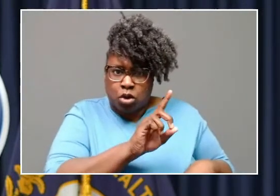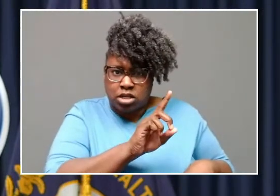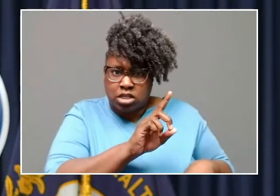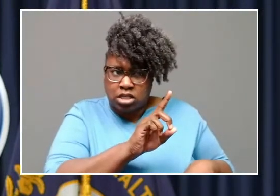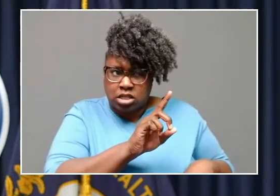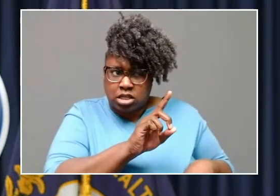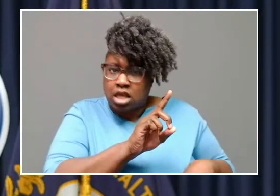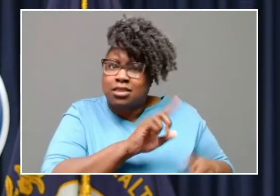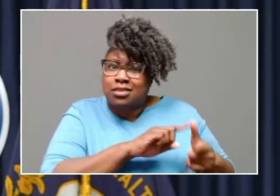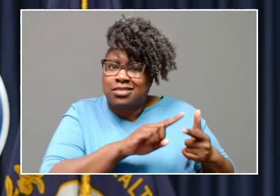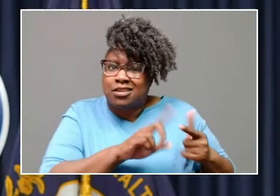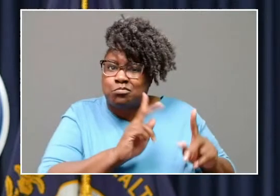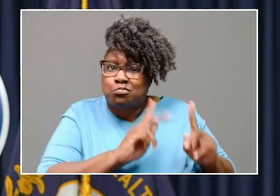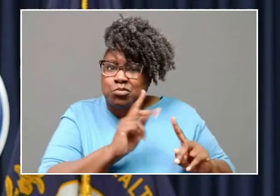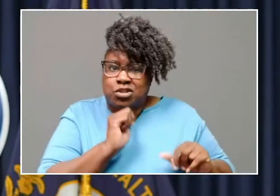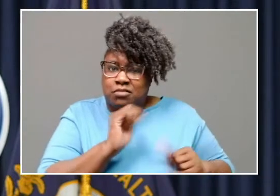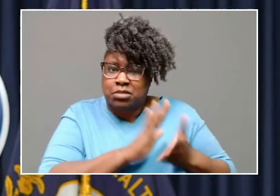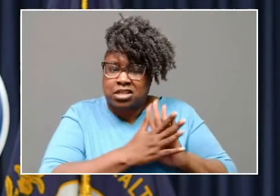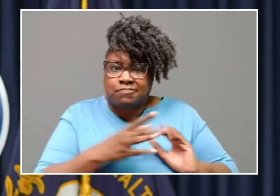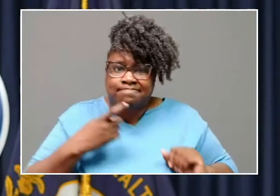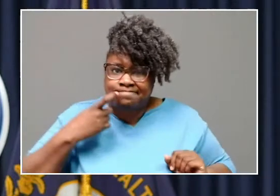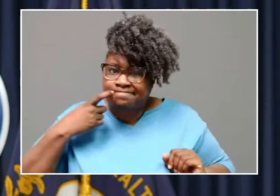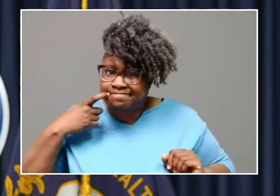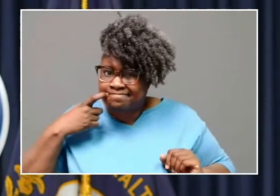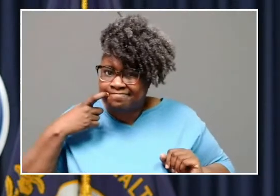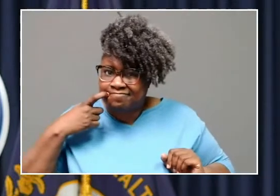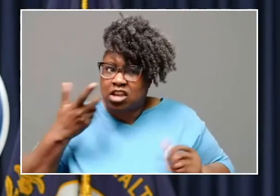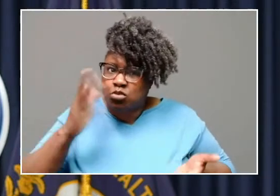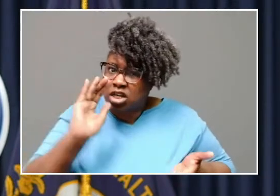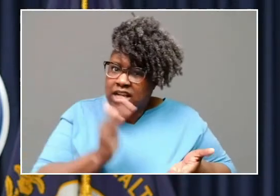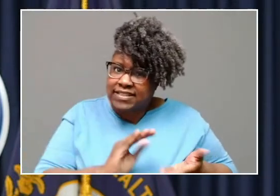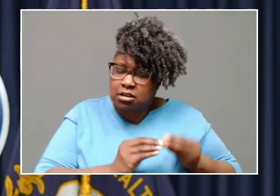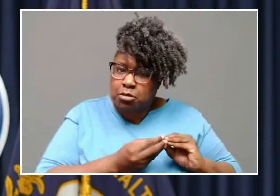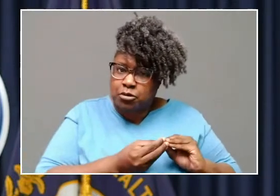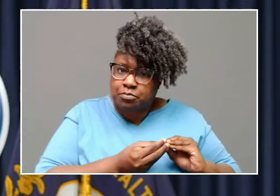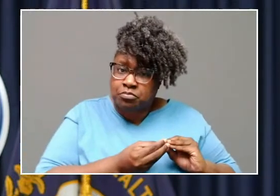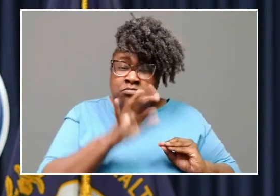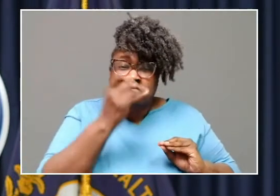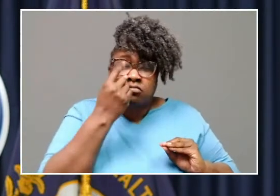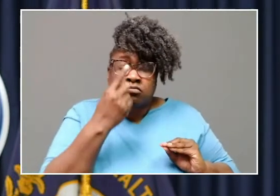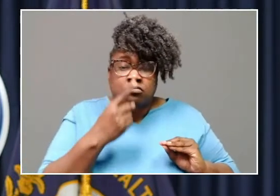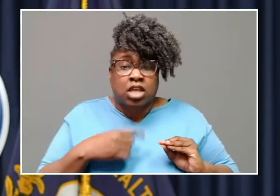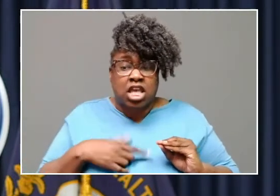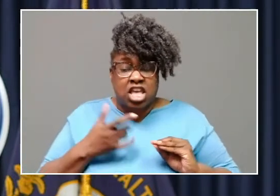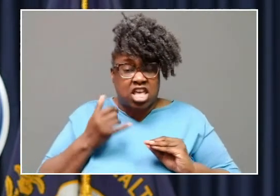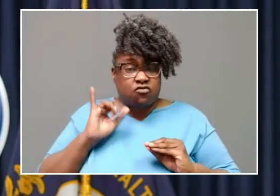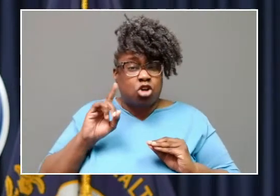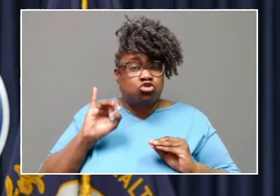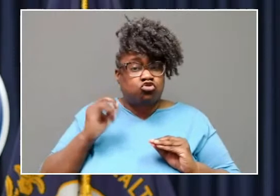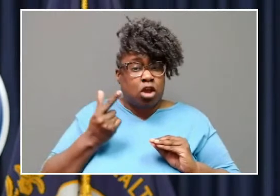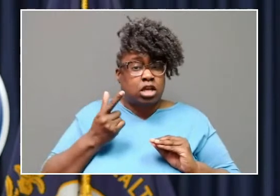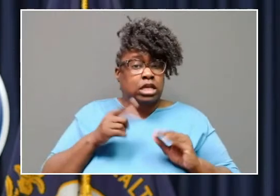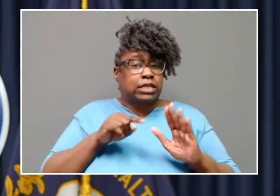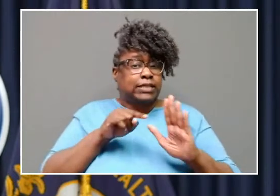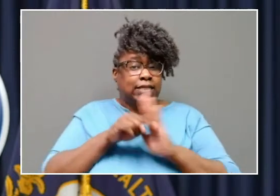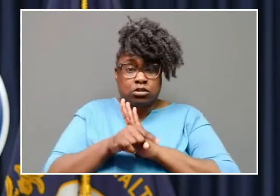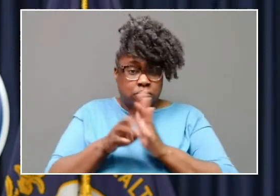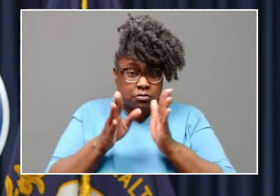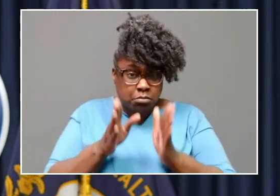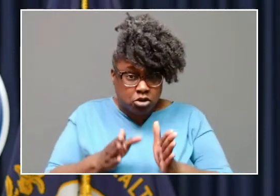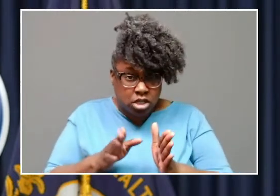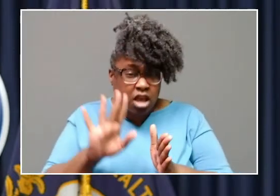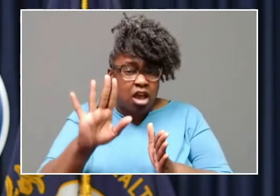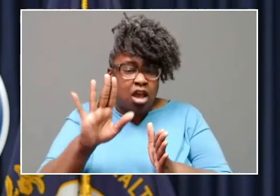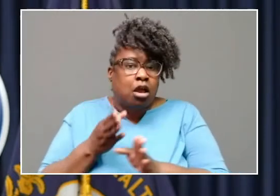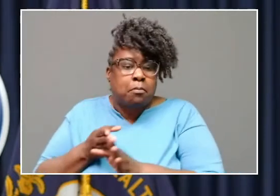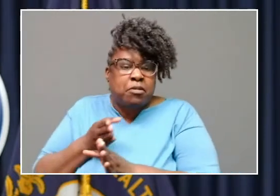And very rarely is the drug that kills someone the very first one that they took. And listen,